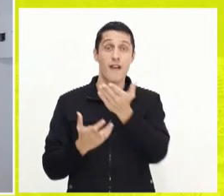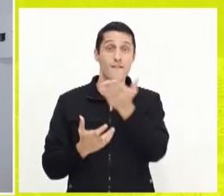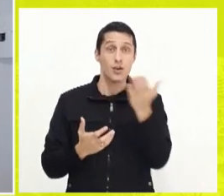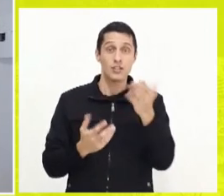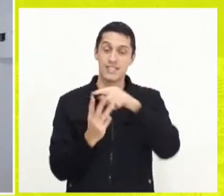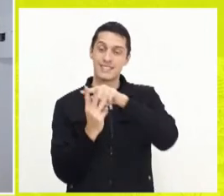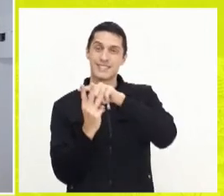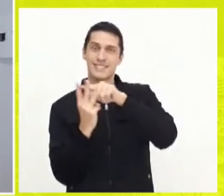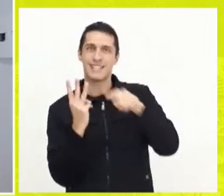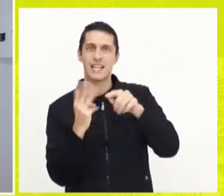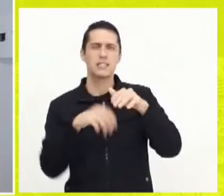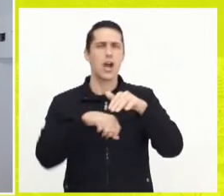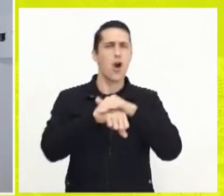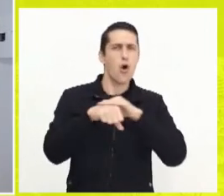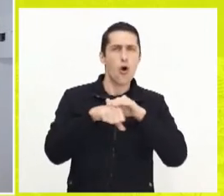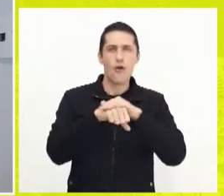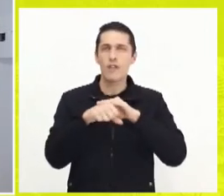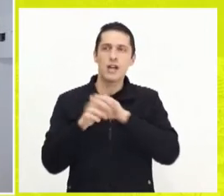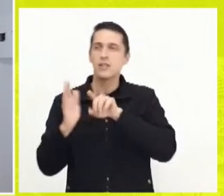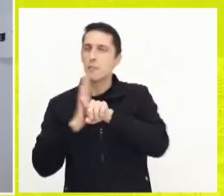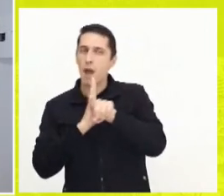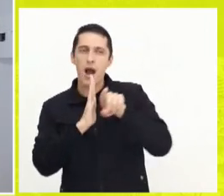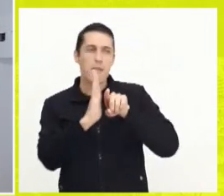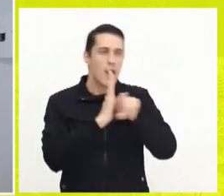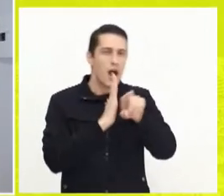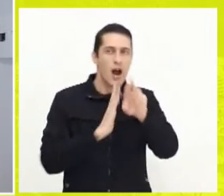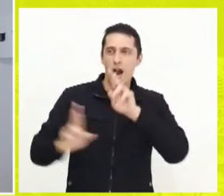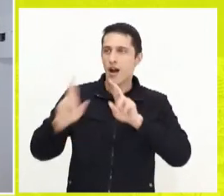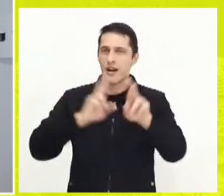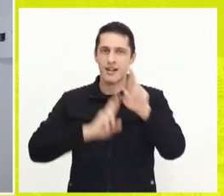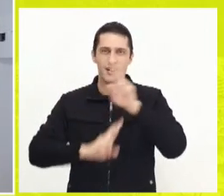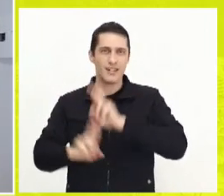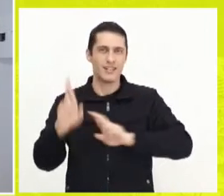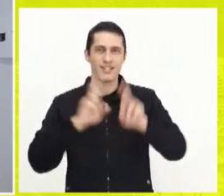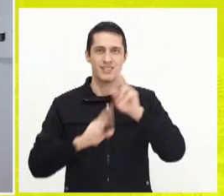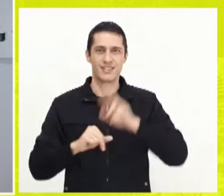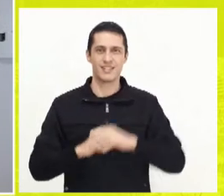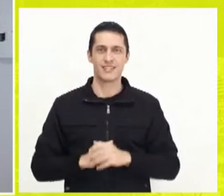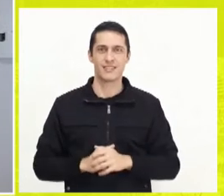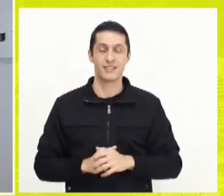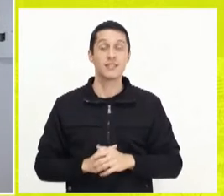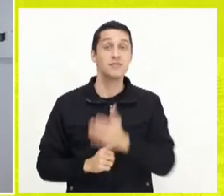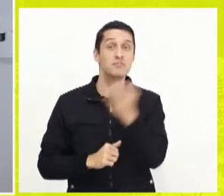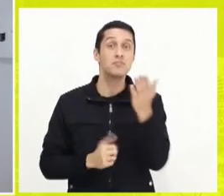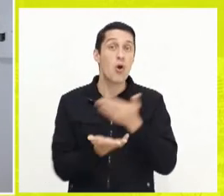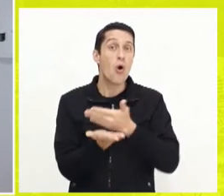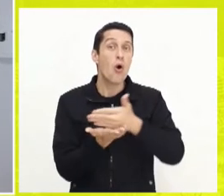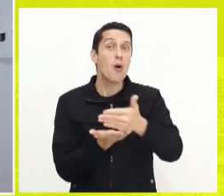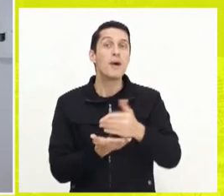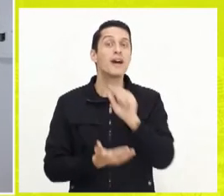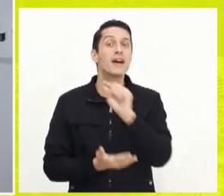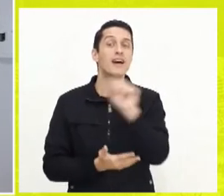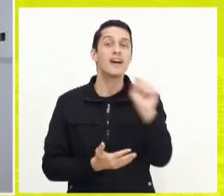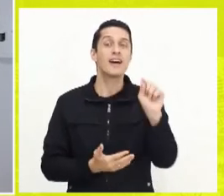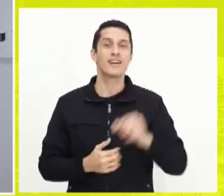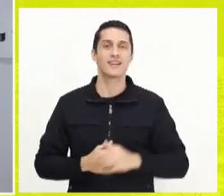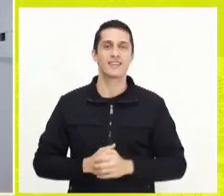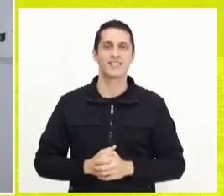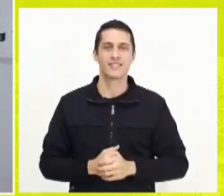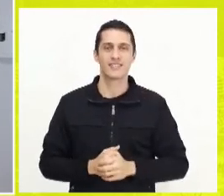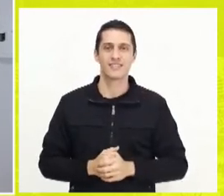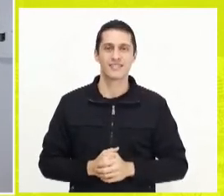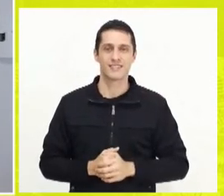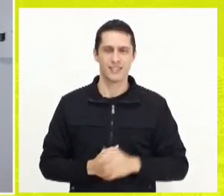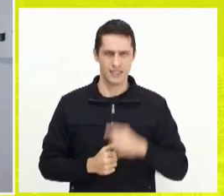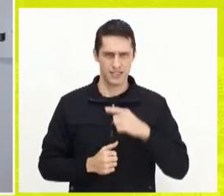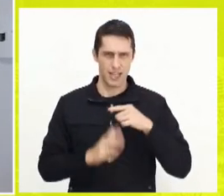to ask questions to each other do we have the volunteers to start or do you have